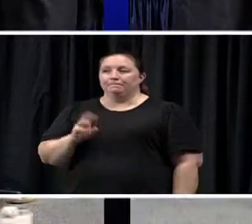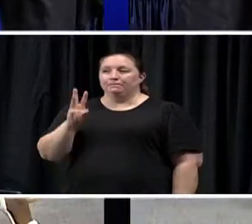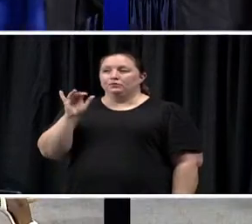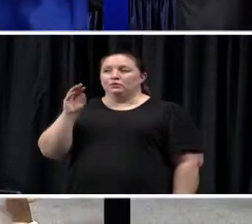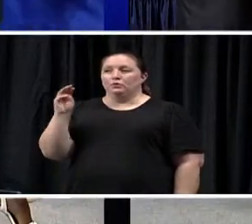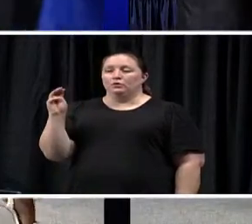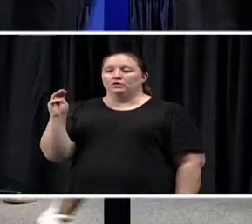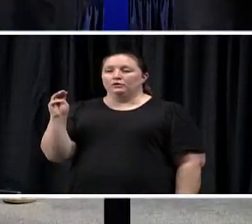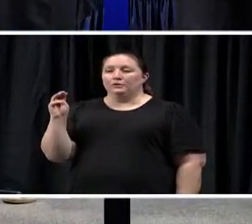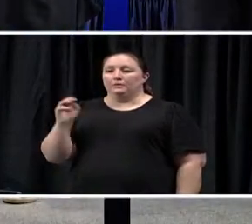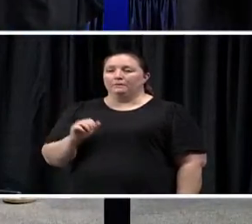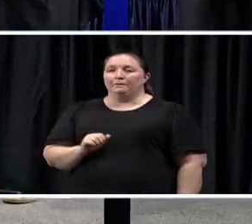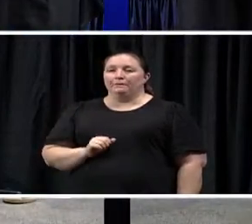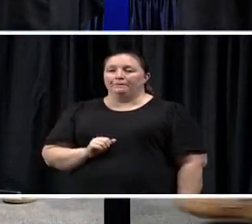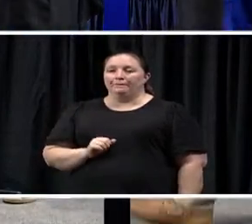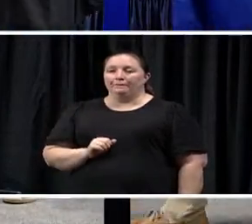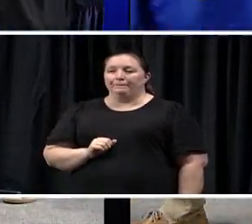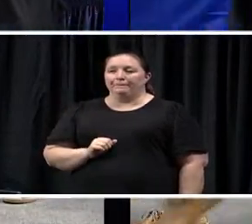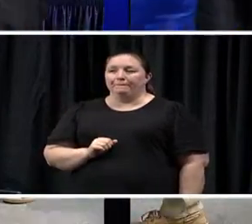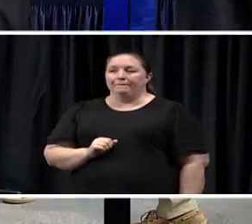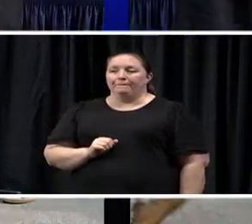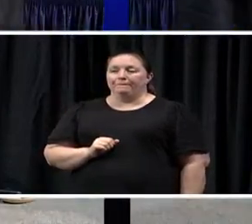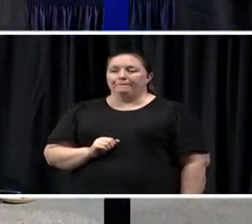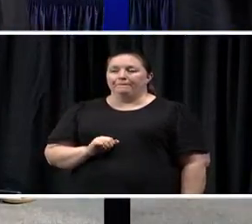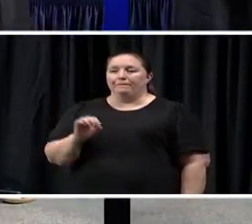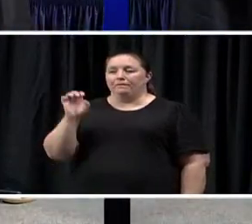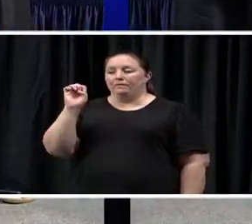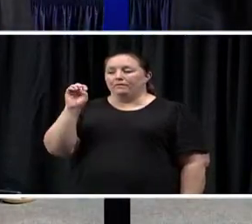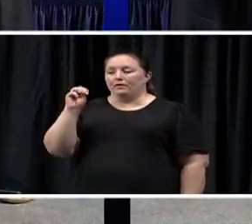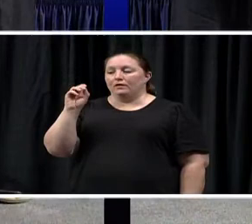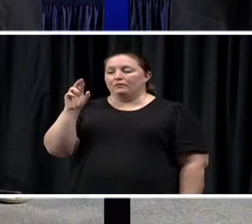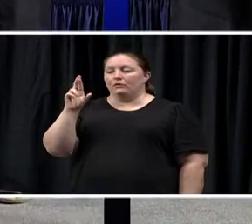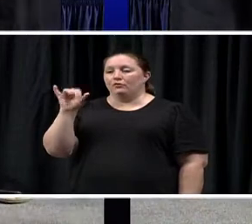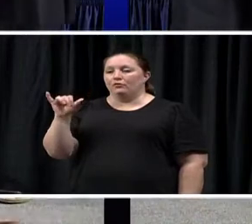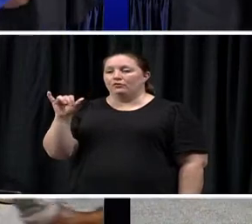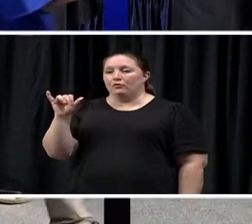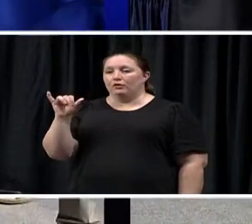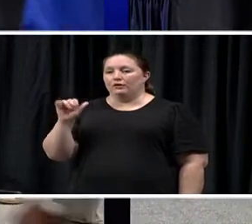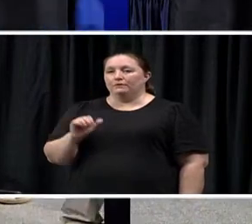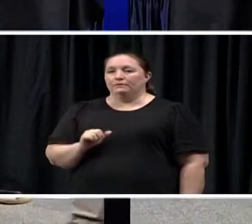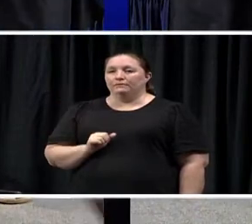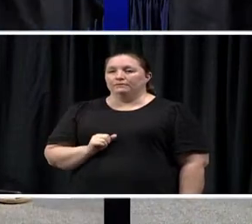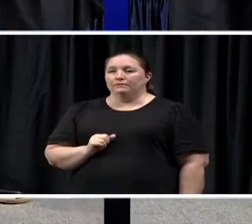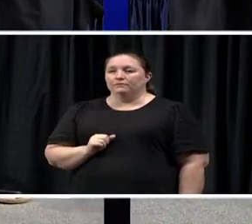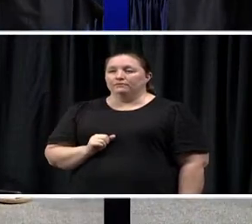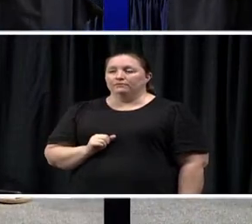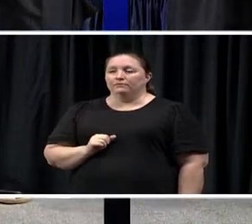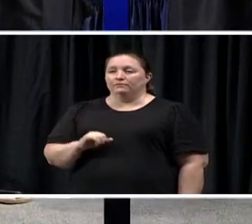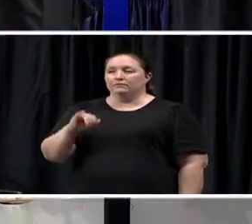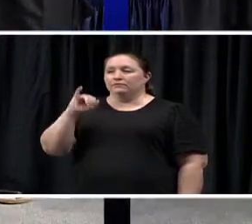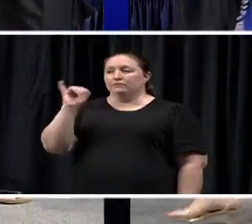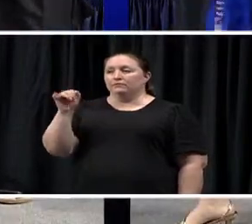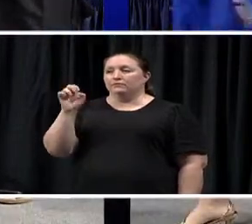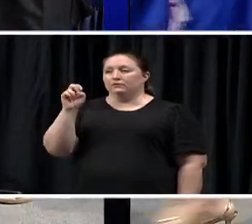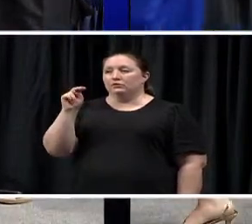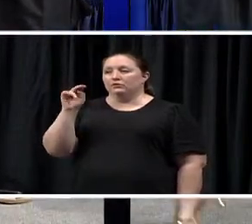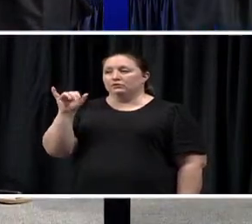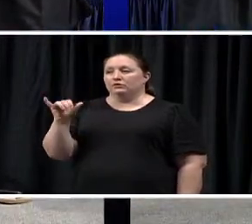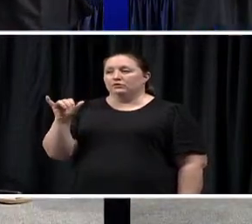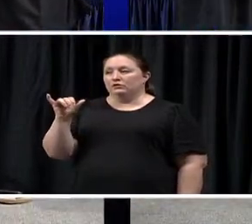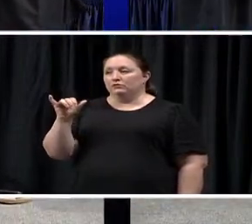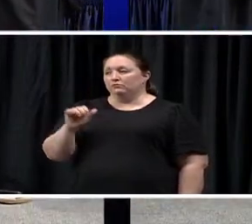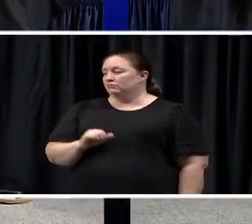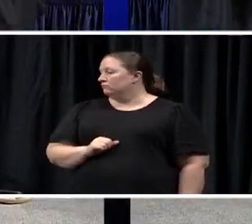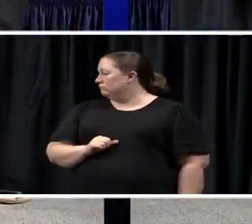William Nash Dotson. Emery Catherine Elkinson. Jenny Claire